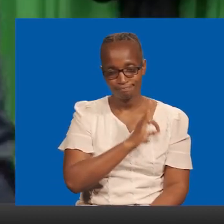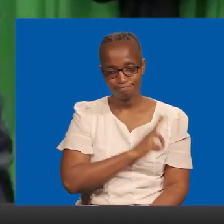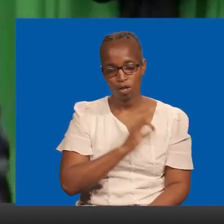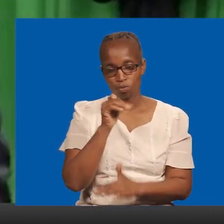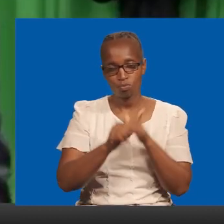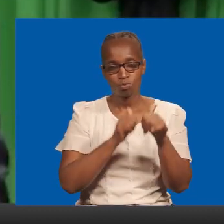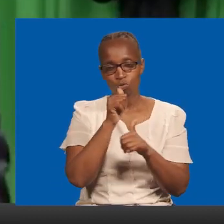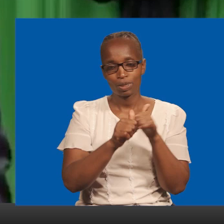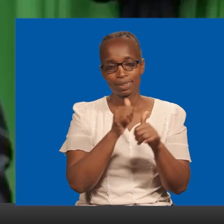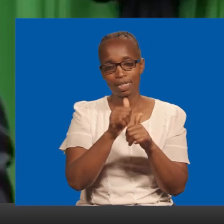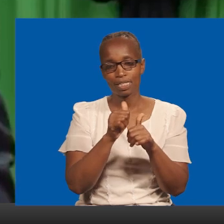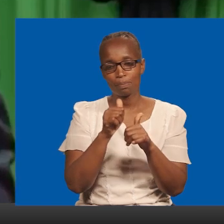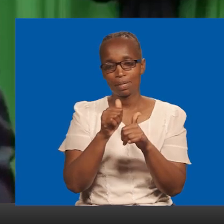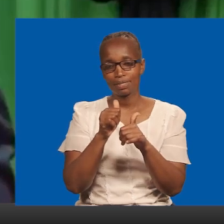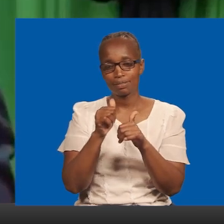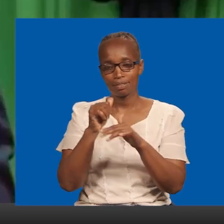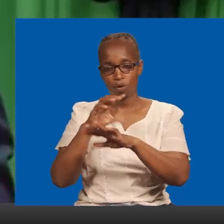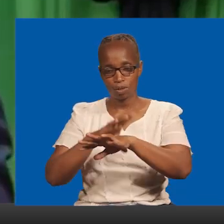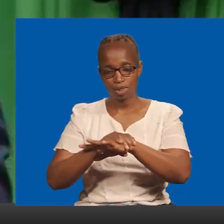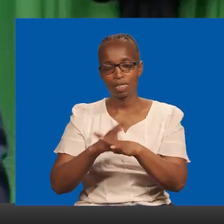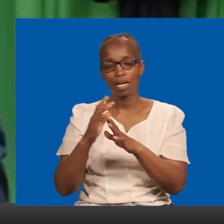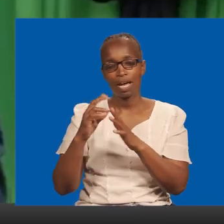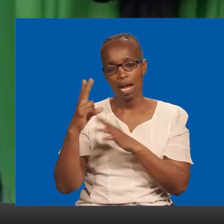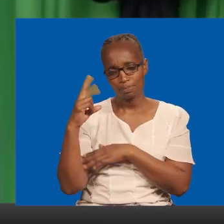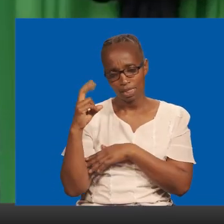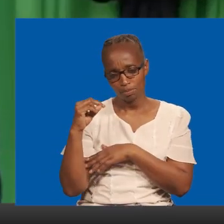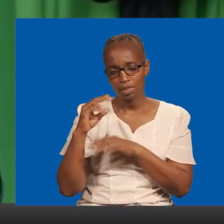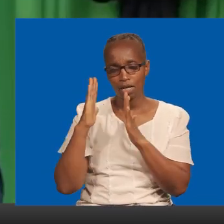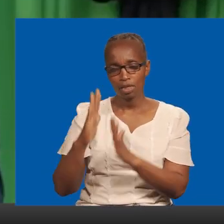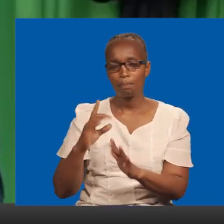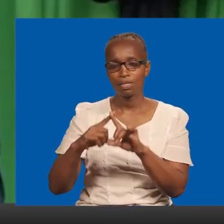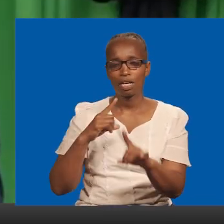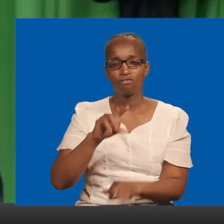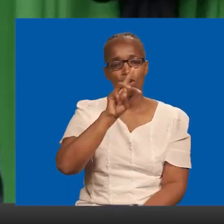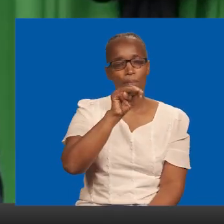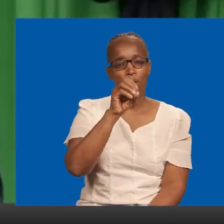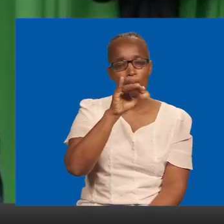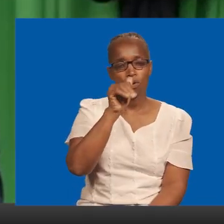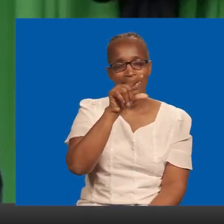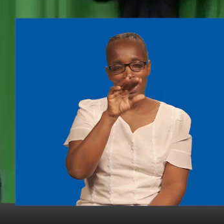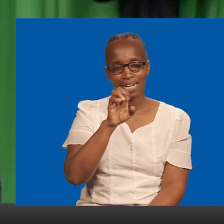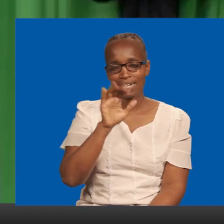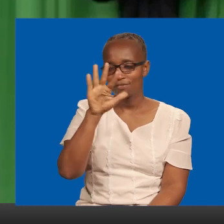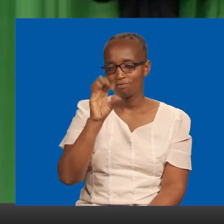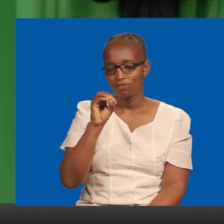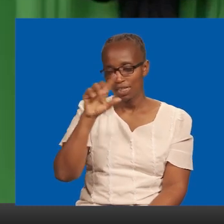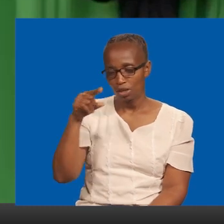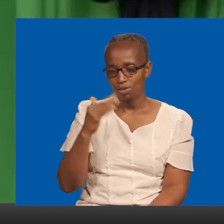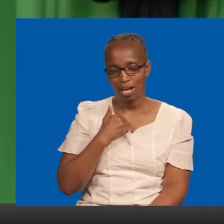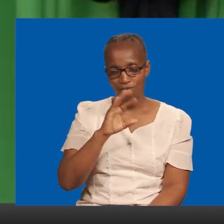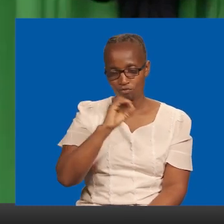I suspect that that person in Moyale may not necessarily have the 50,000, but they could be having